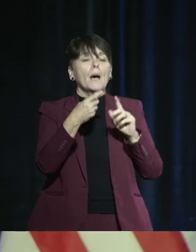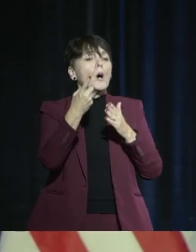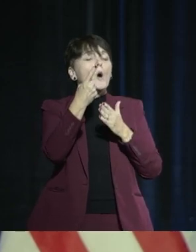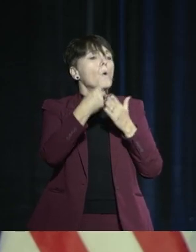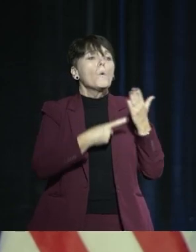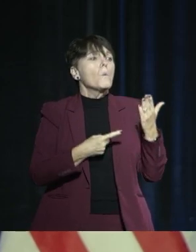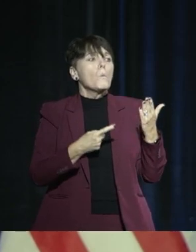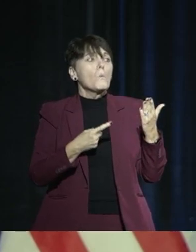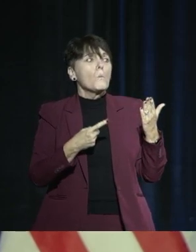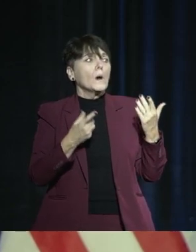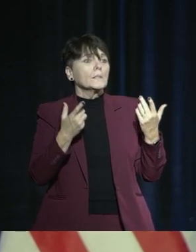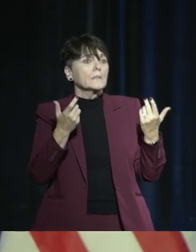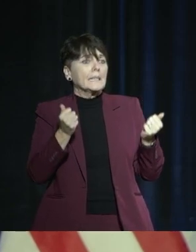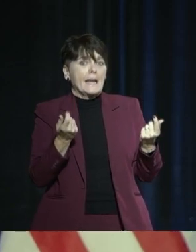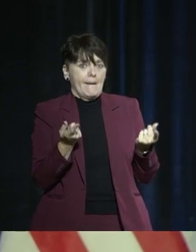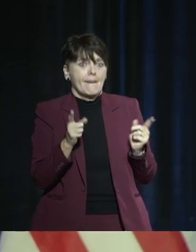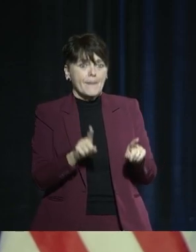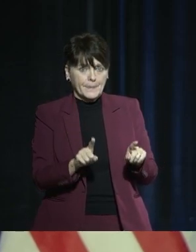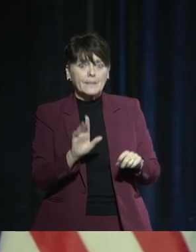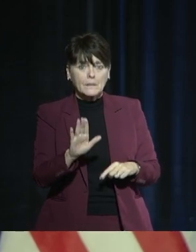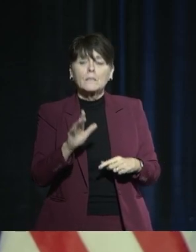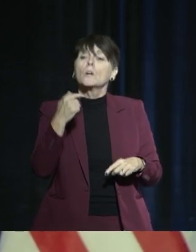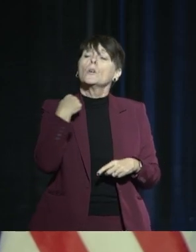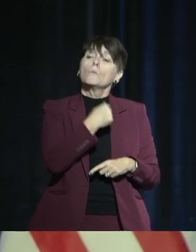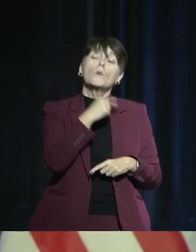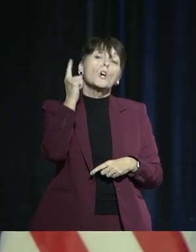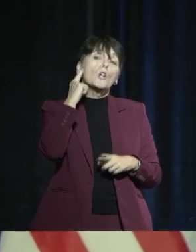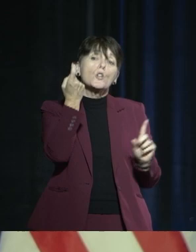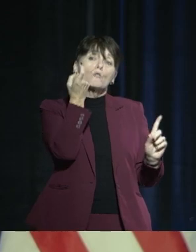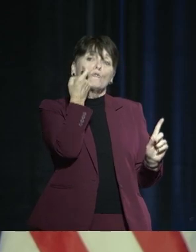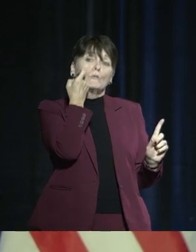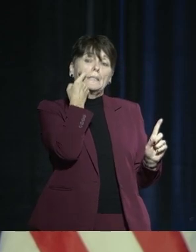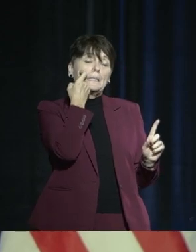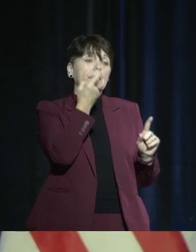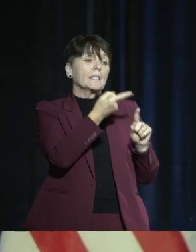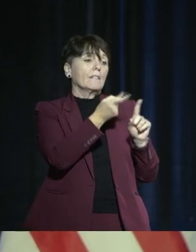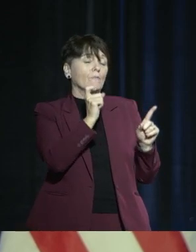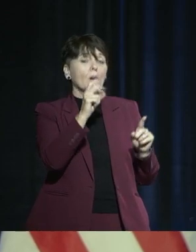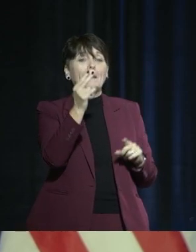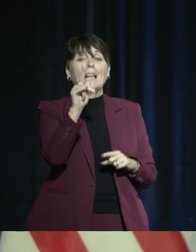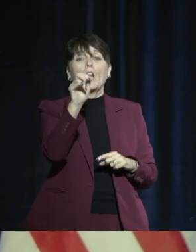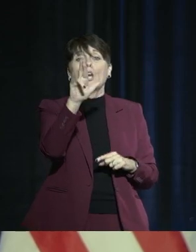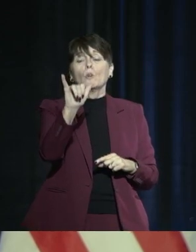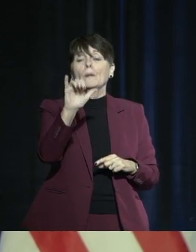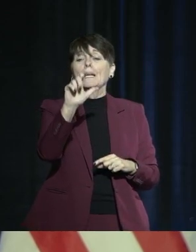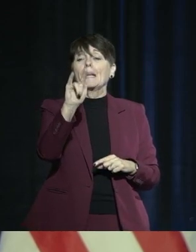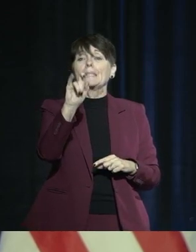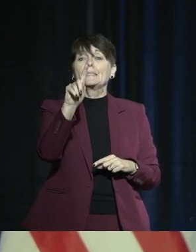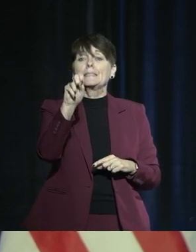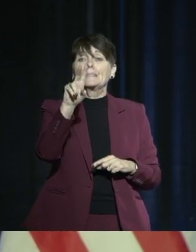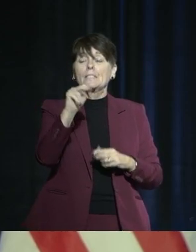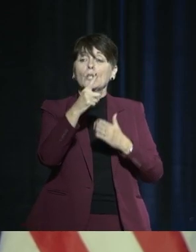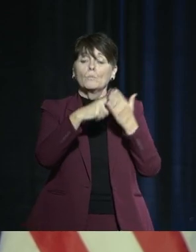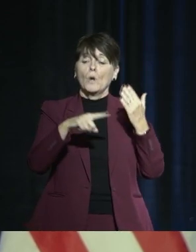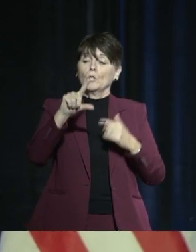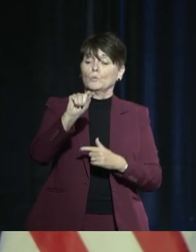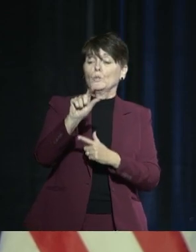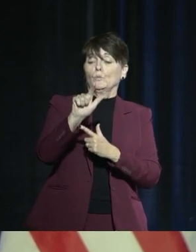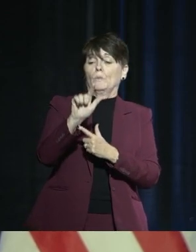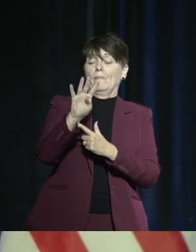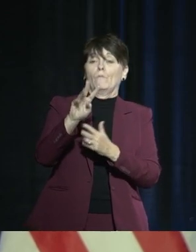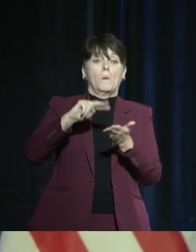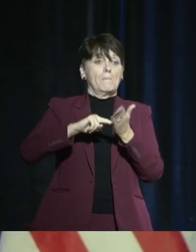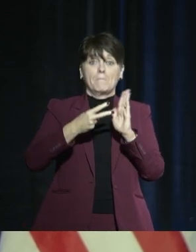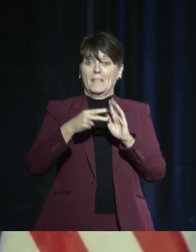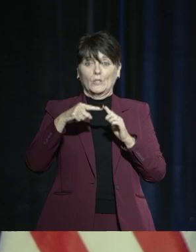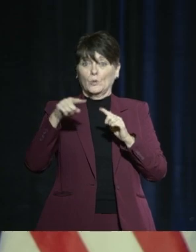at stake here. Now, we heard recently from Hillary Clinton about what 2024 means to